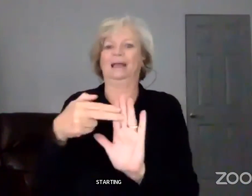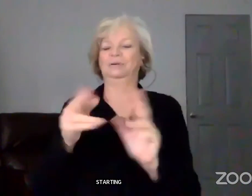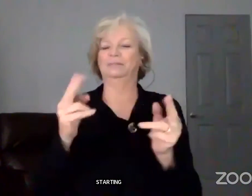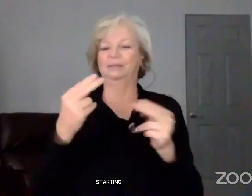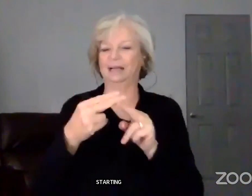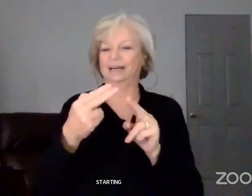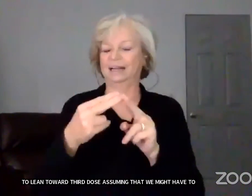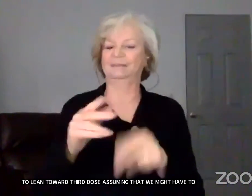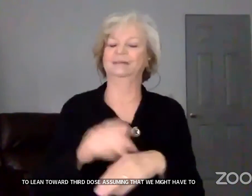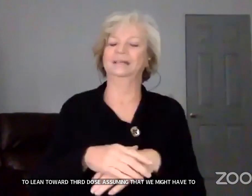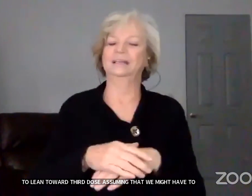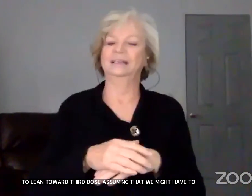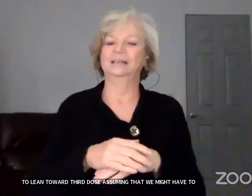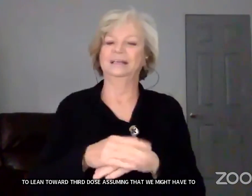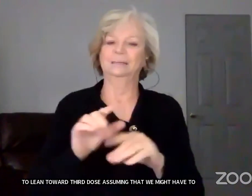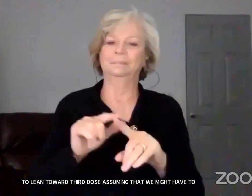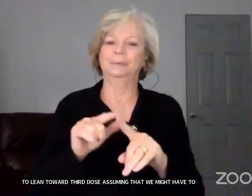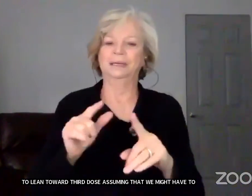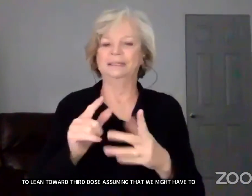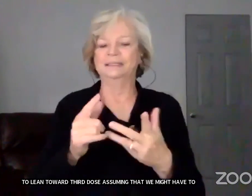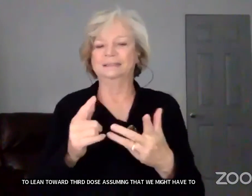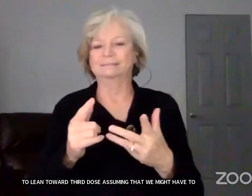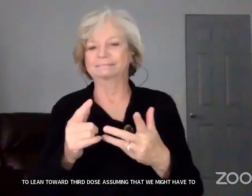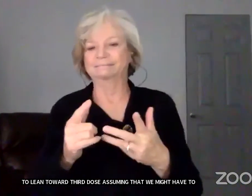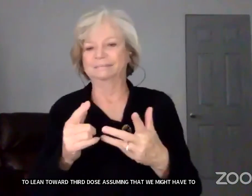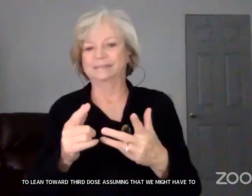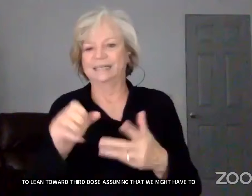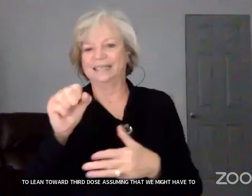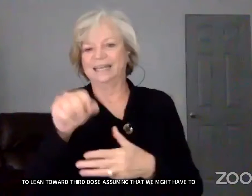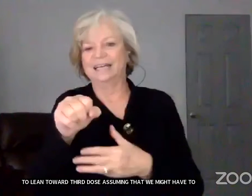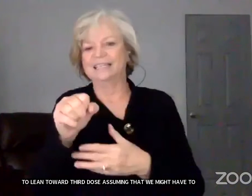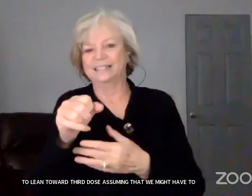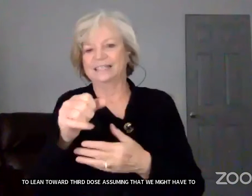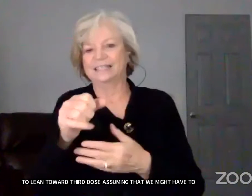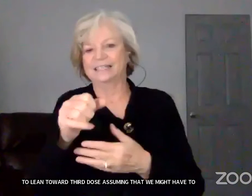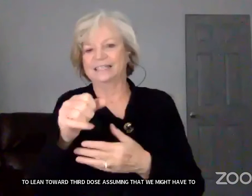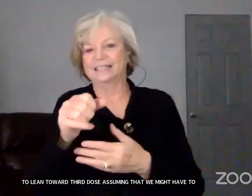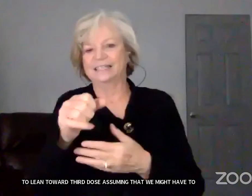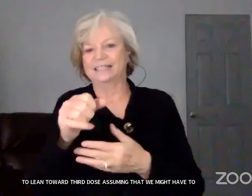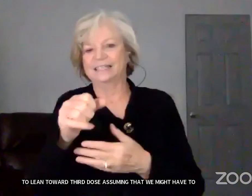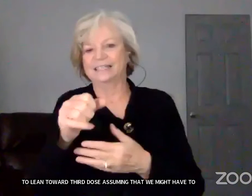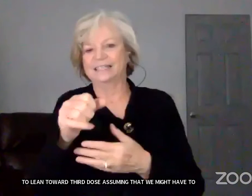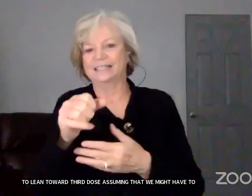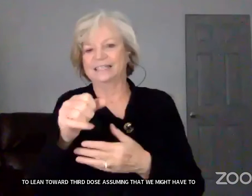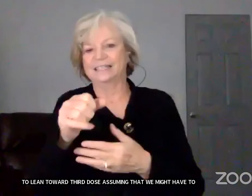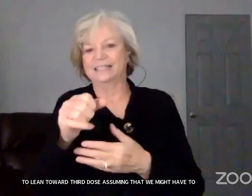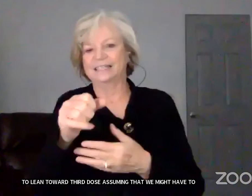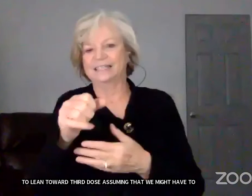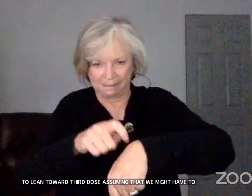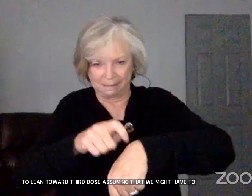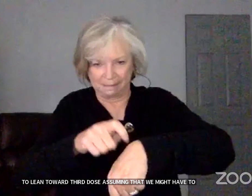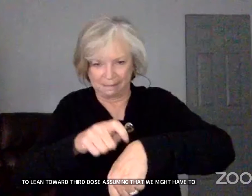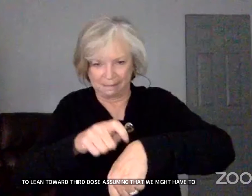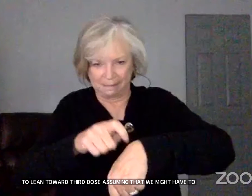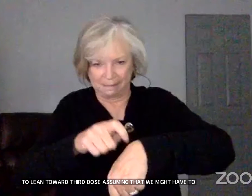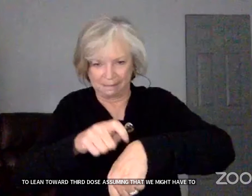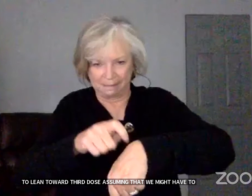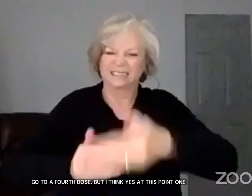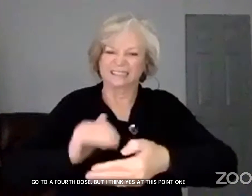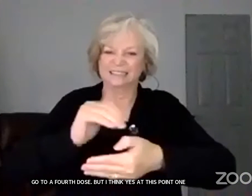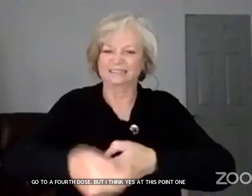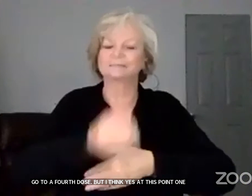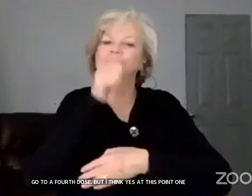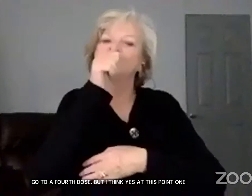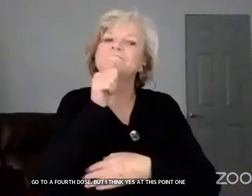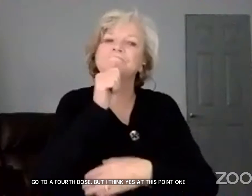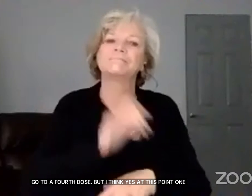some nuances within that, but I think, at this point, it's like, one step at a time. Cool. Thank you for